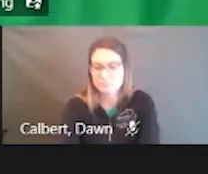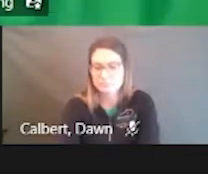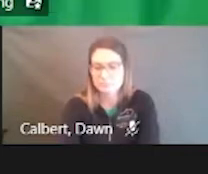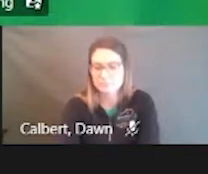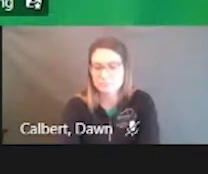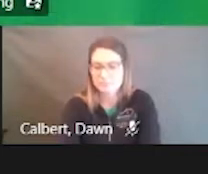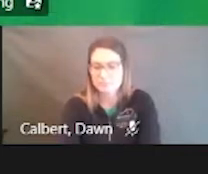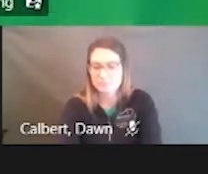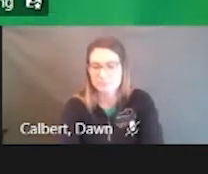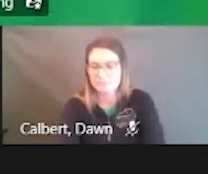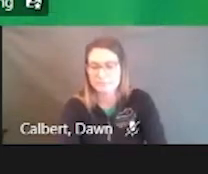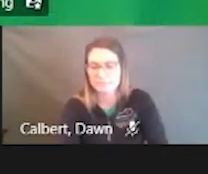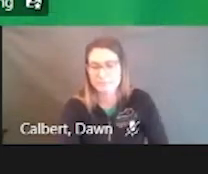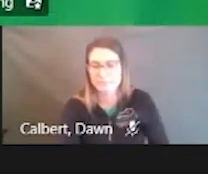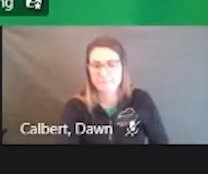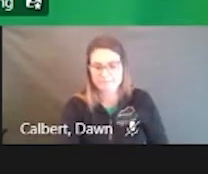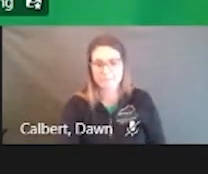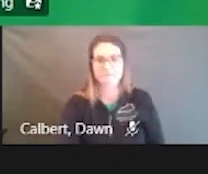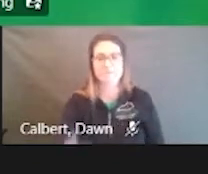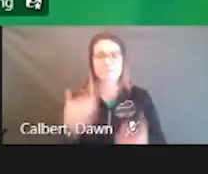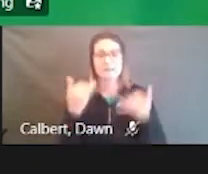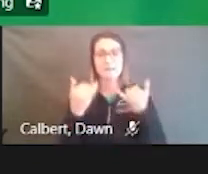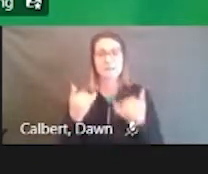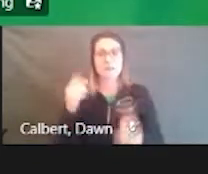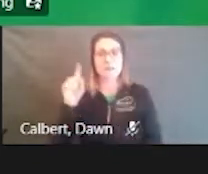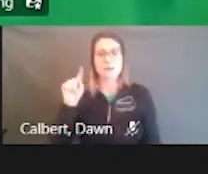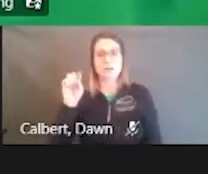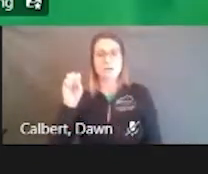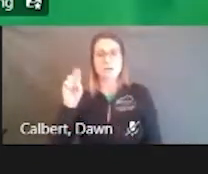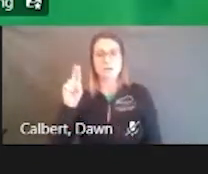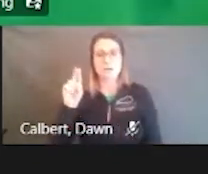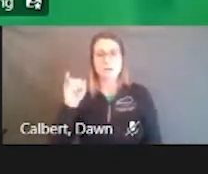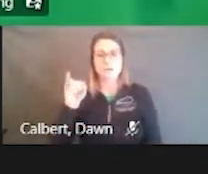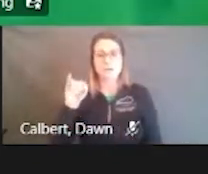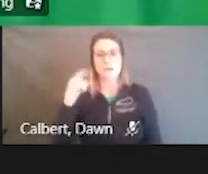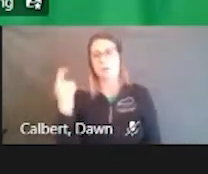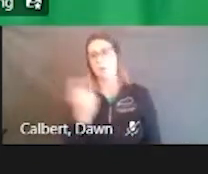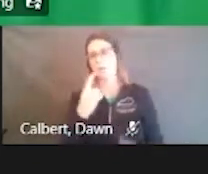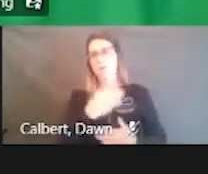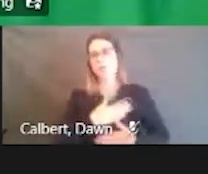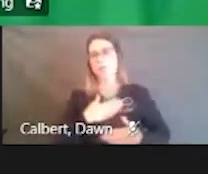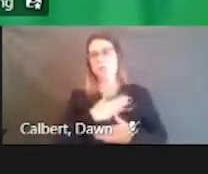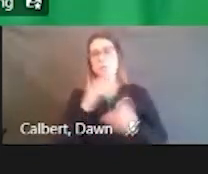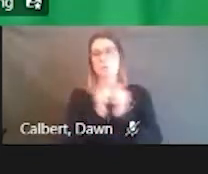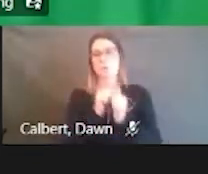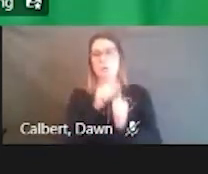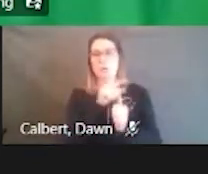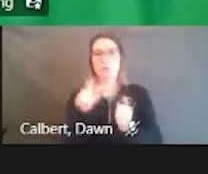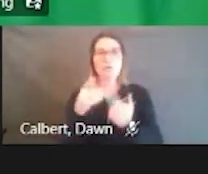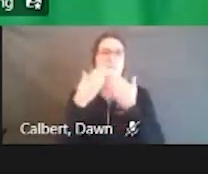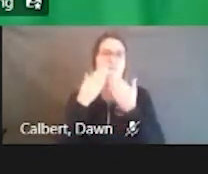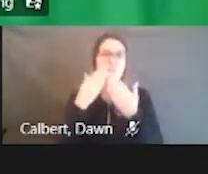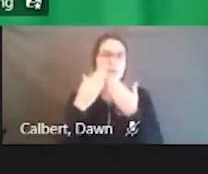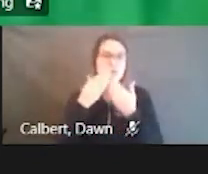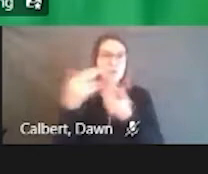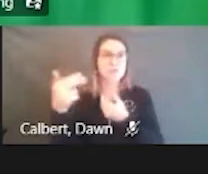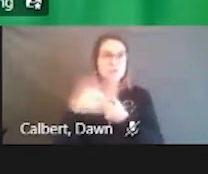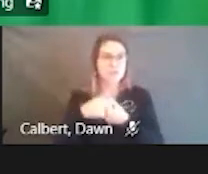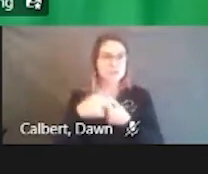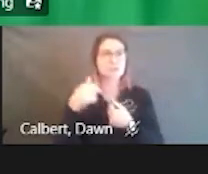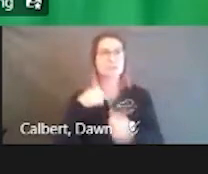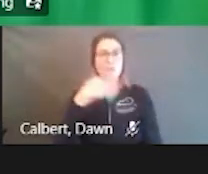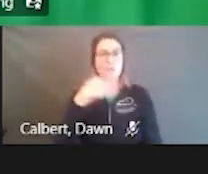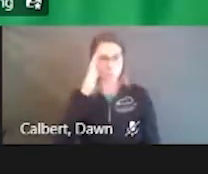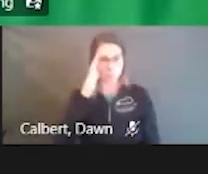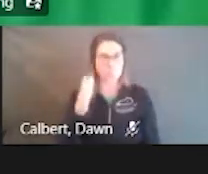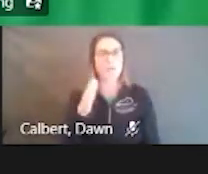Okay. All right, Tony, just want to say it's always a pleasure to be with you students. So thank you for your participation. We'll definitely take the things that you